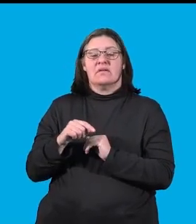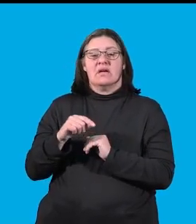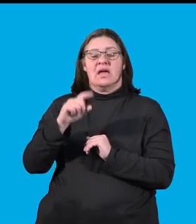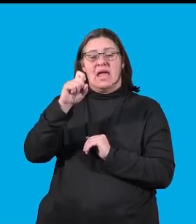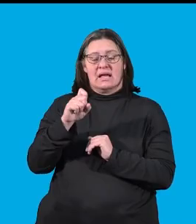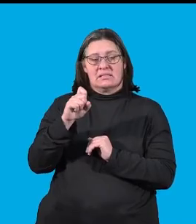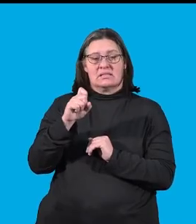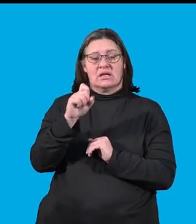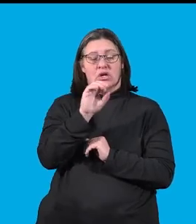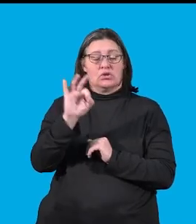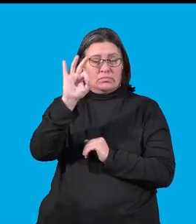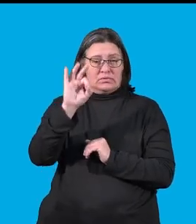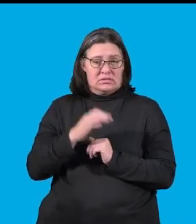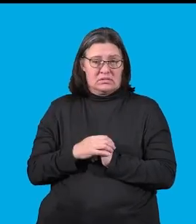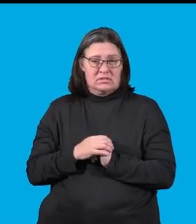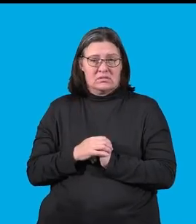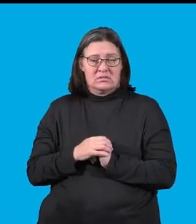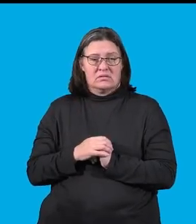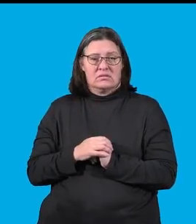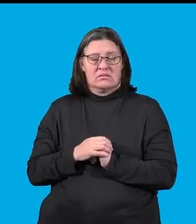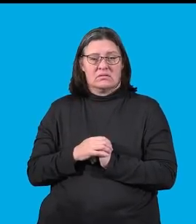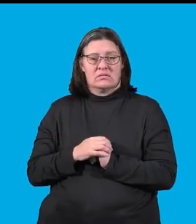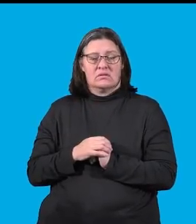x cubed